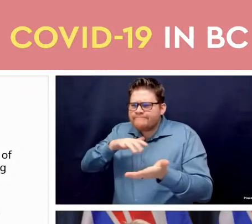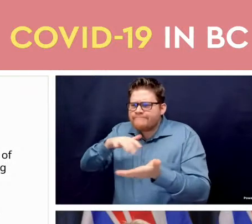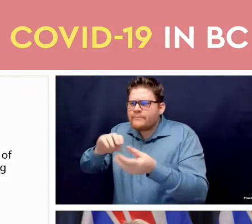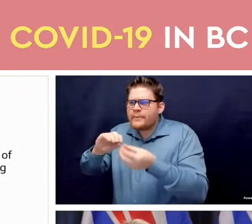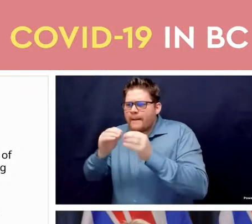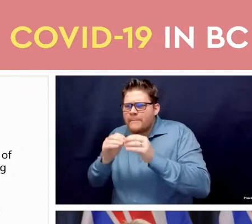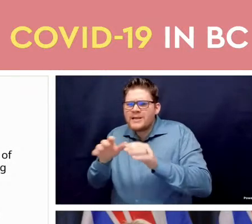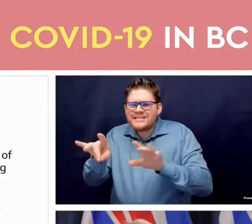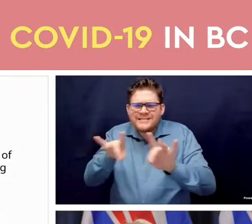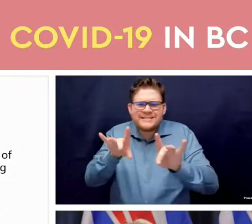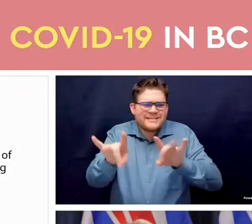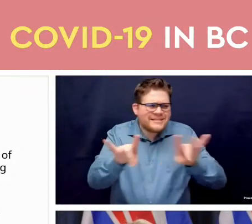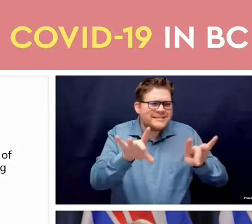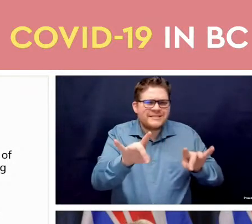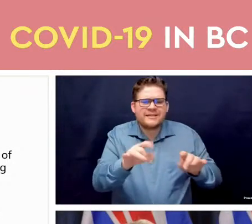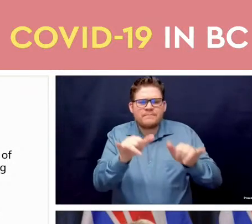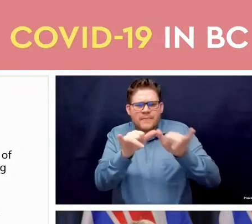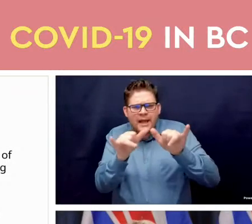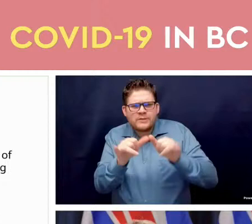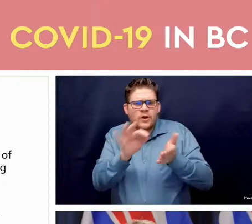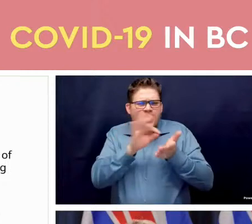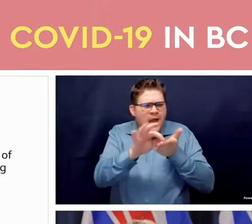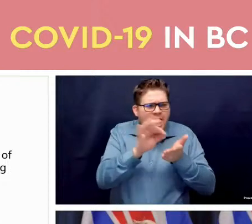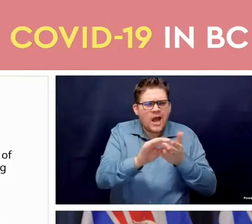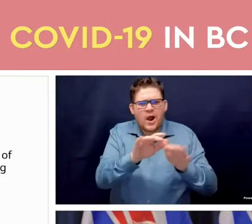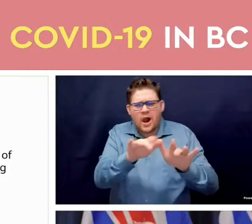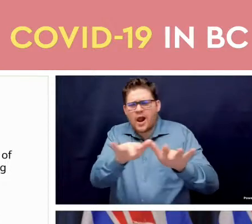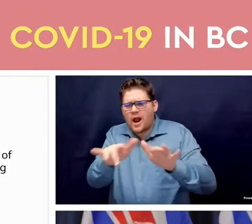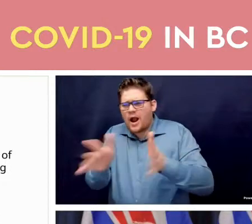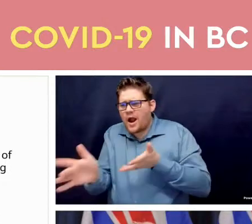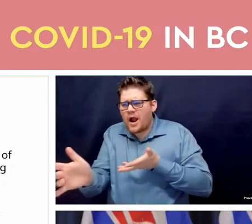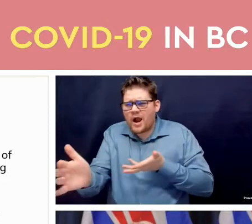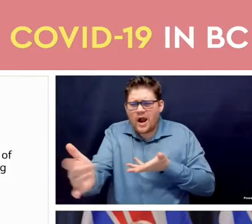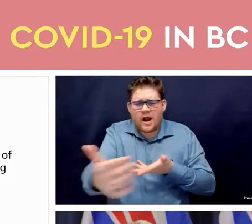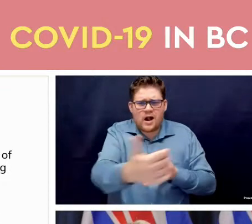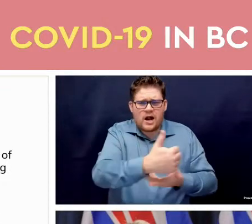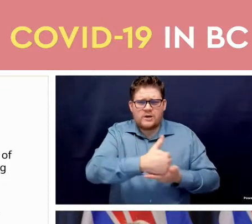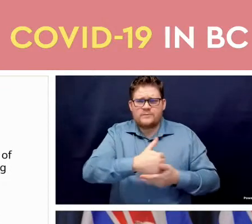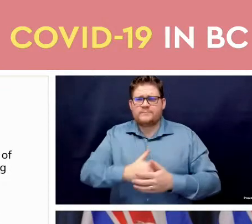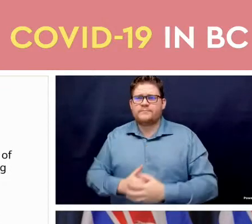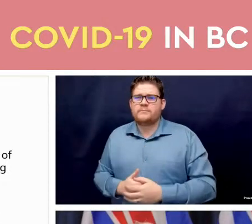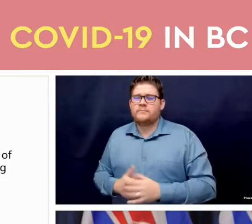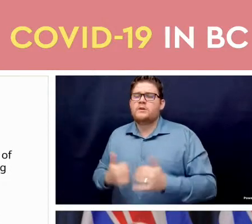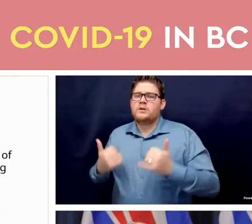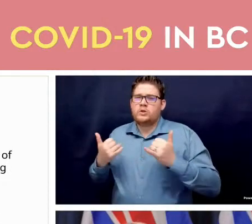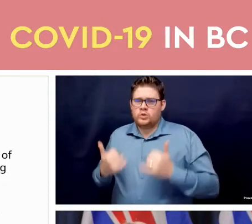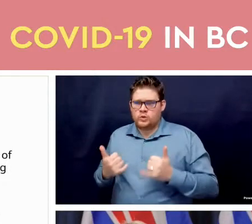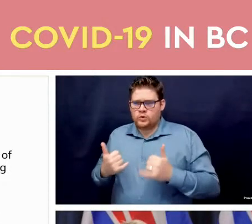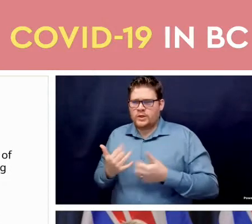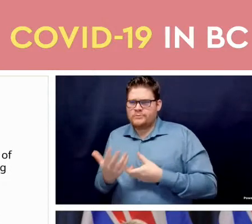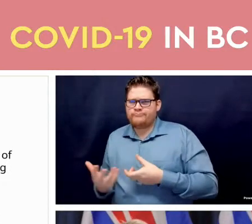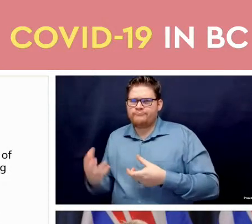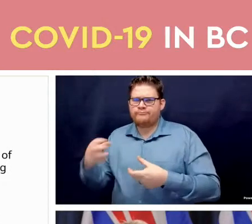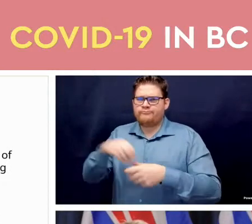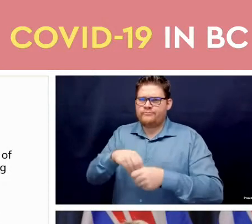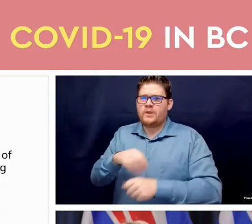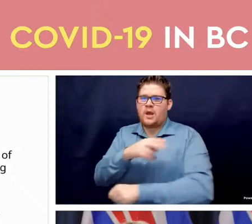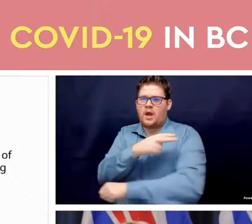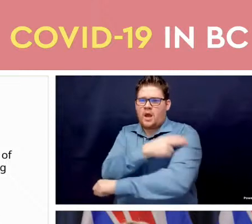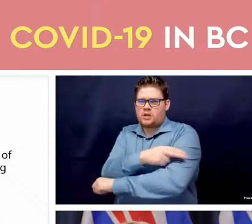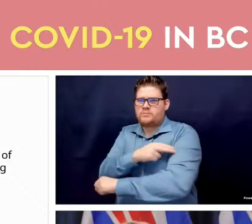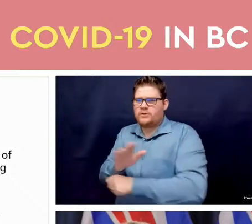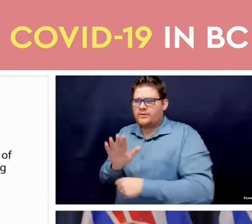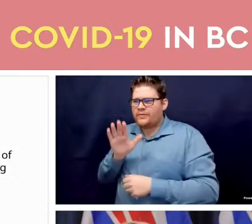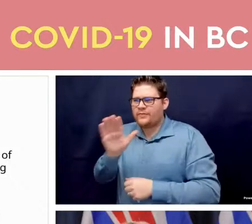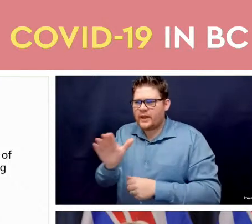will be that composite number of hospital census. So today, that the yesterday I think it was about